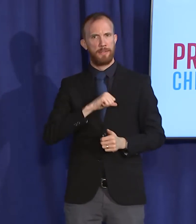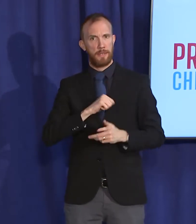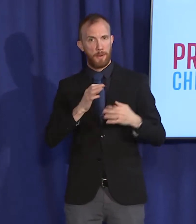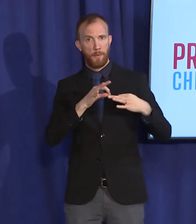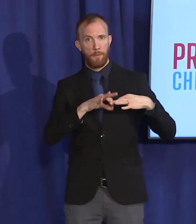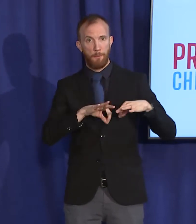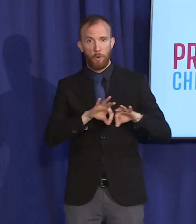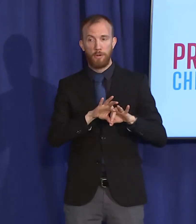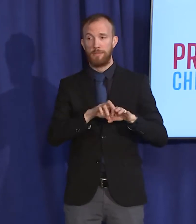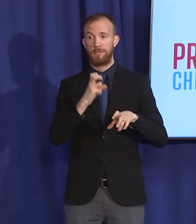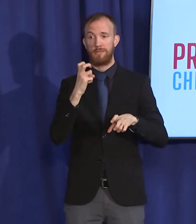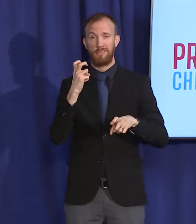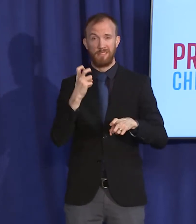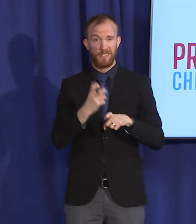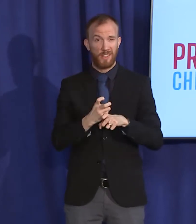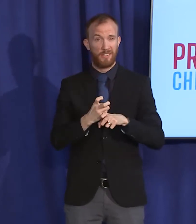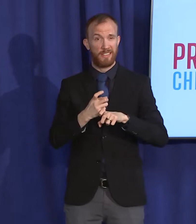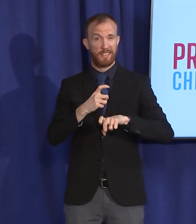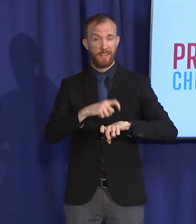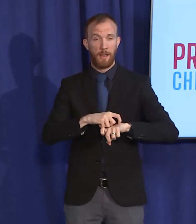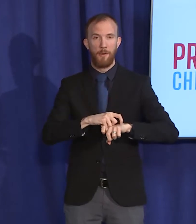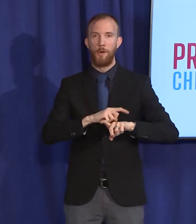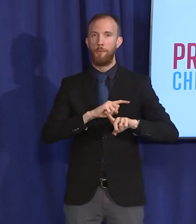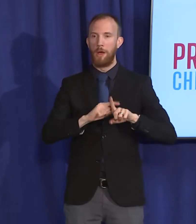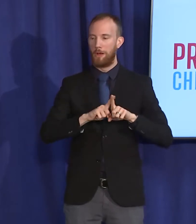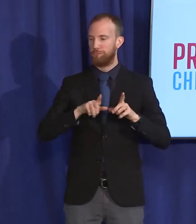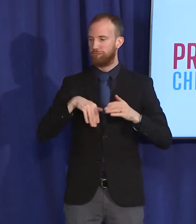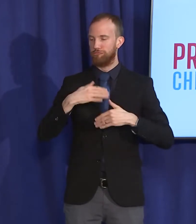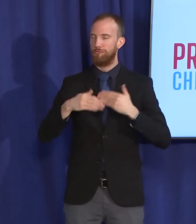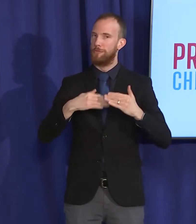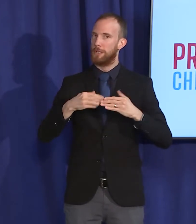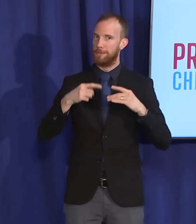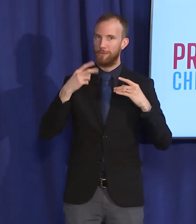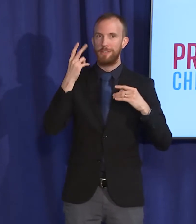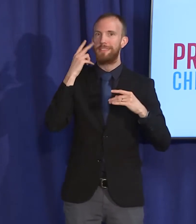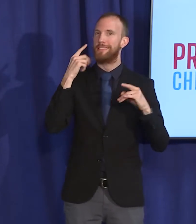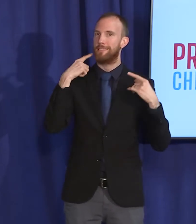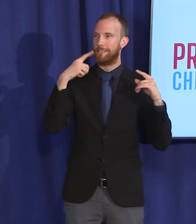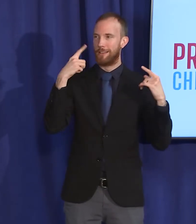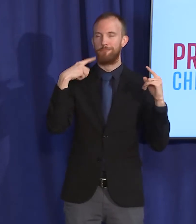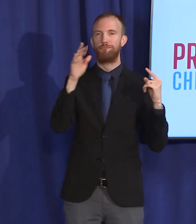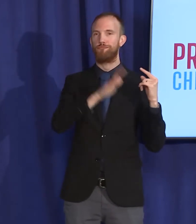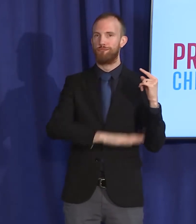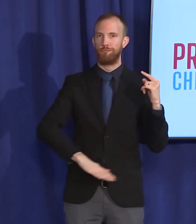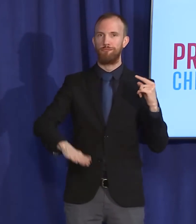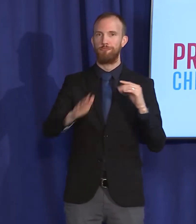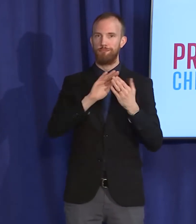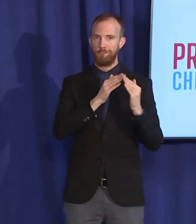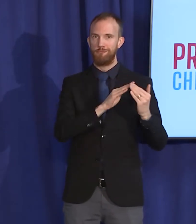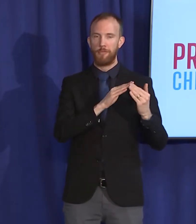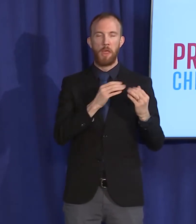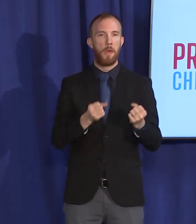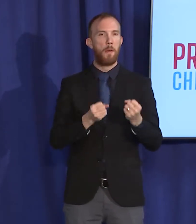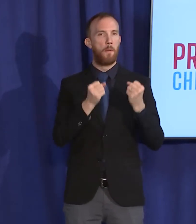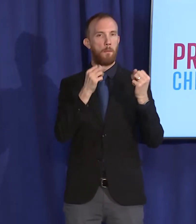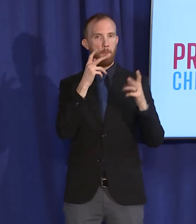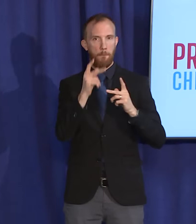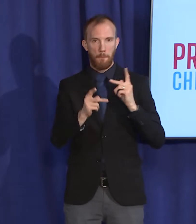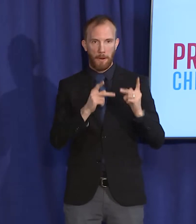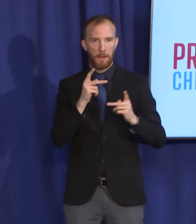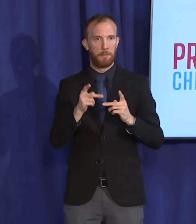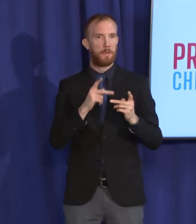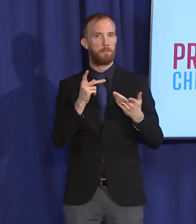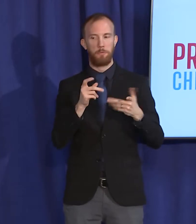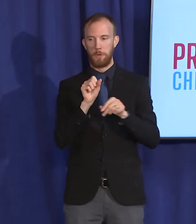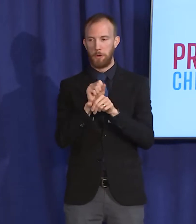difficult, but ultimately successful initiative citywide with many, many people who have made this